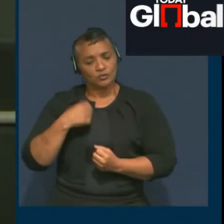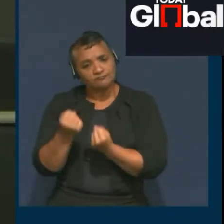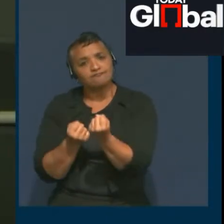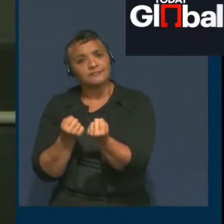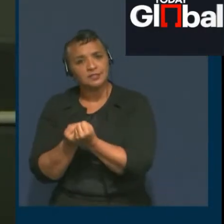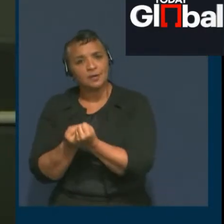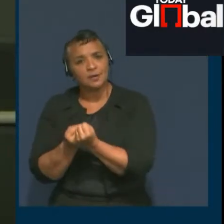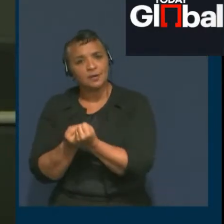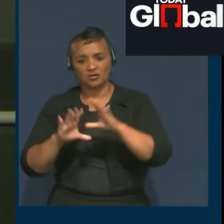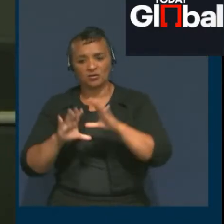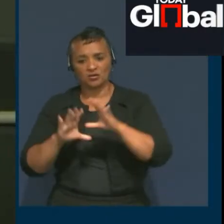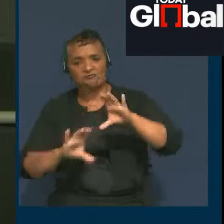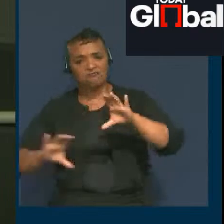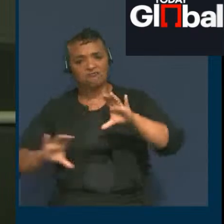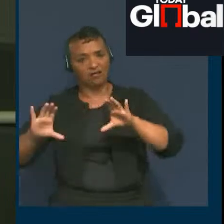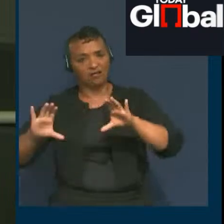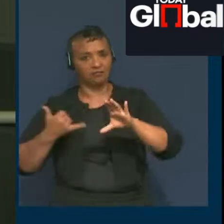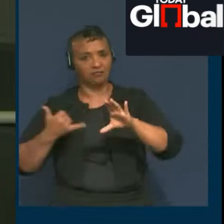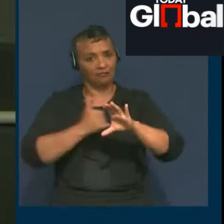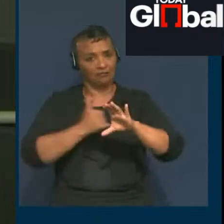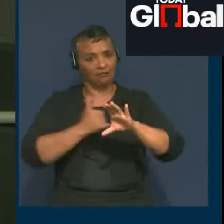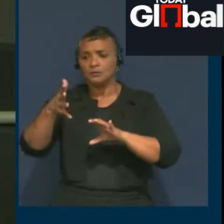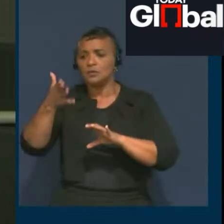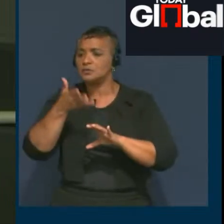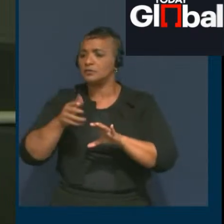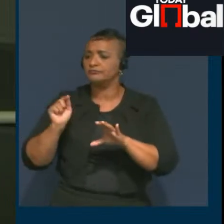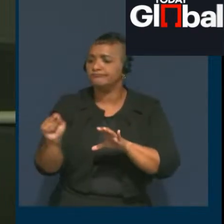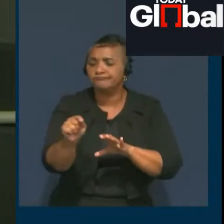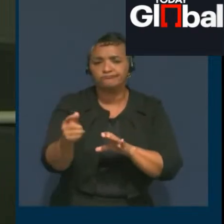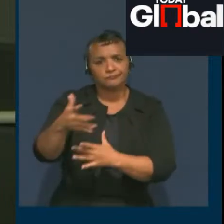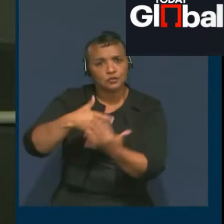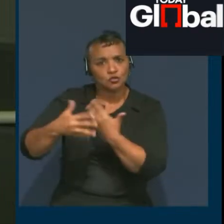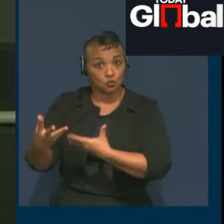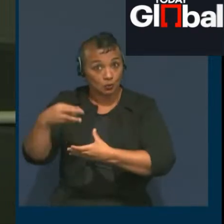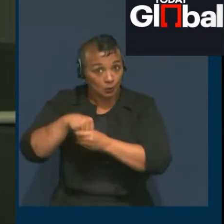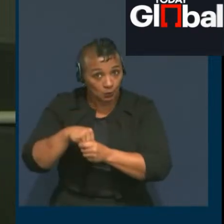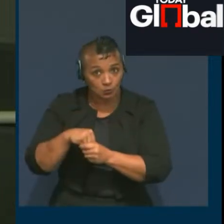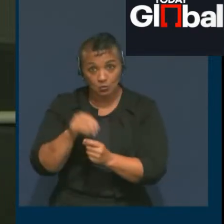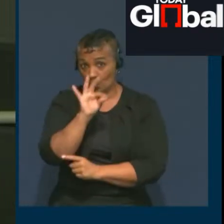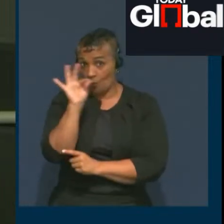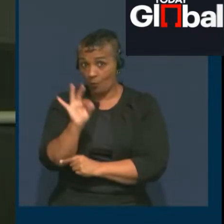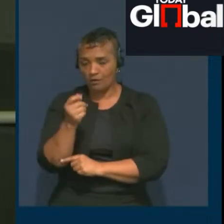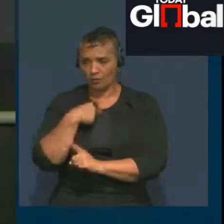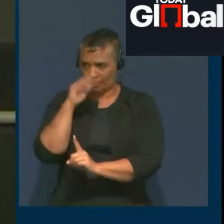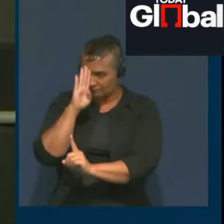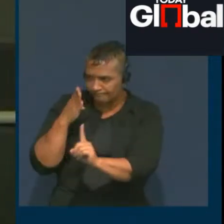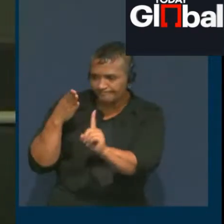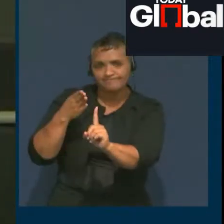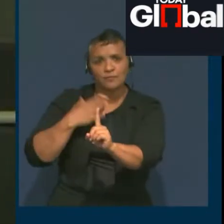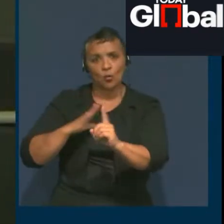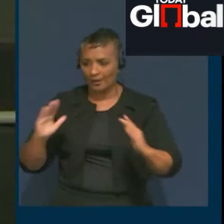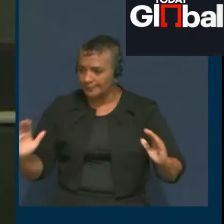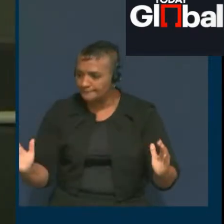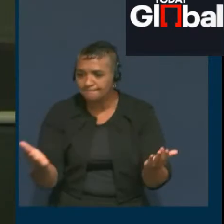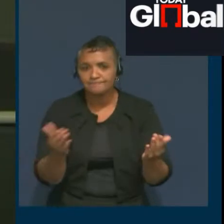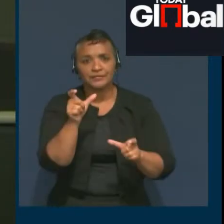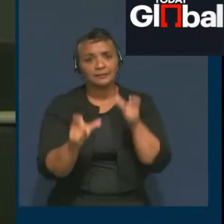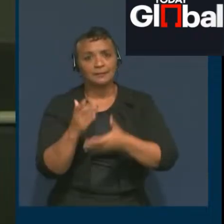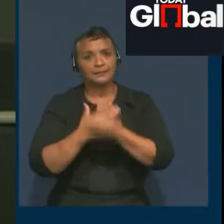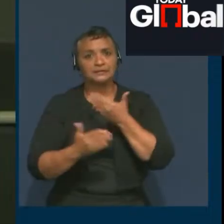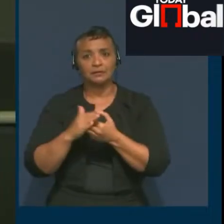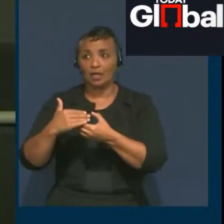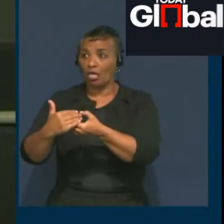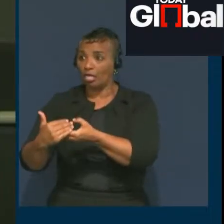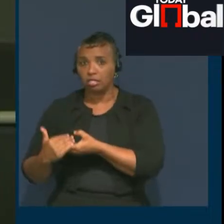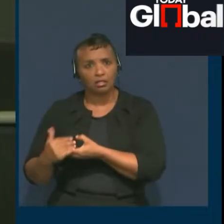Arab initiative aimed at enhancing social inclusion, including the Purple Saturday initiative, which contributes to promoting the participation of persons with disabilities